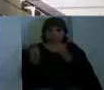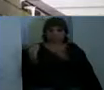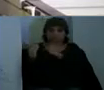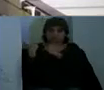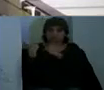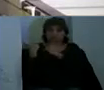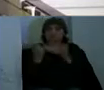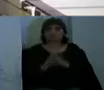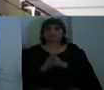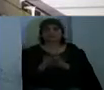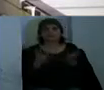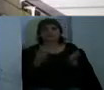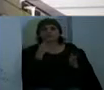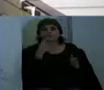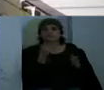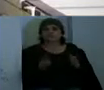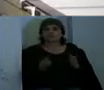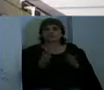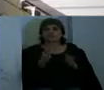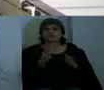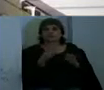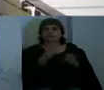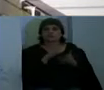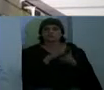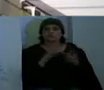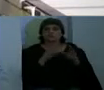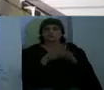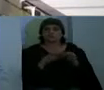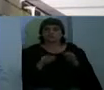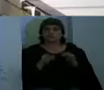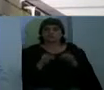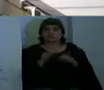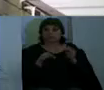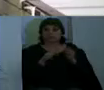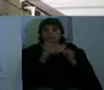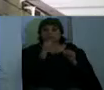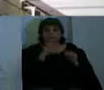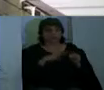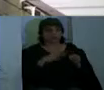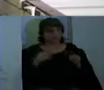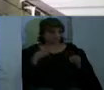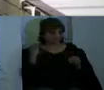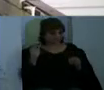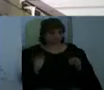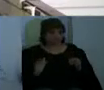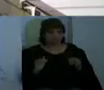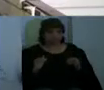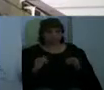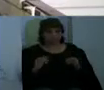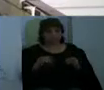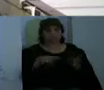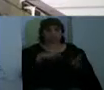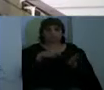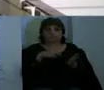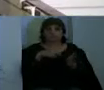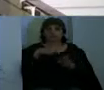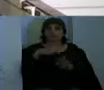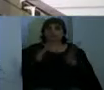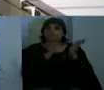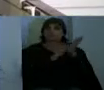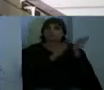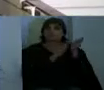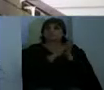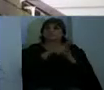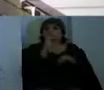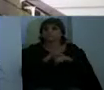I want to tell you a story about a lady when I was a child. She was of the Pentecostal church. We